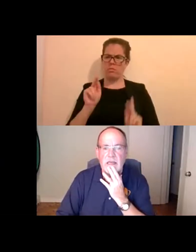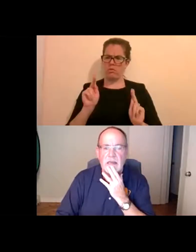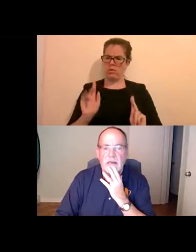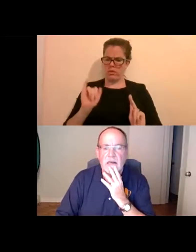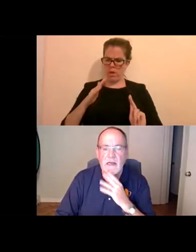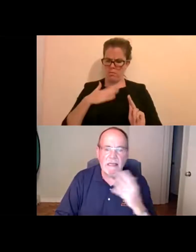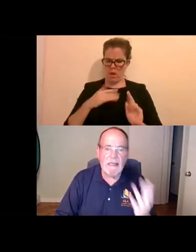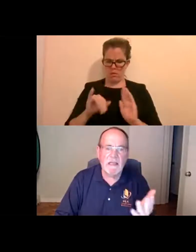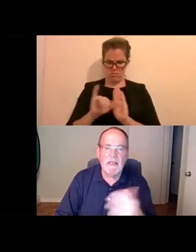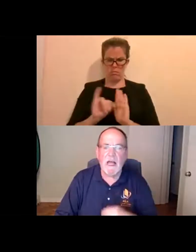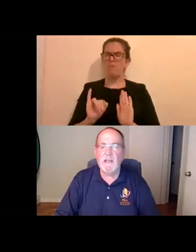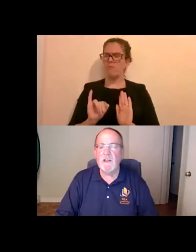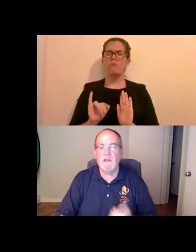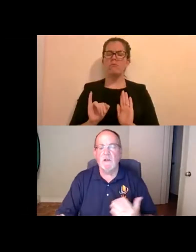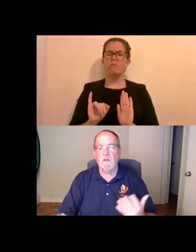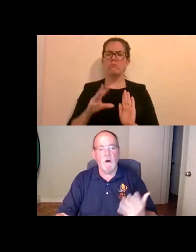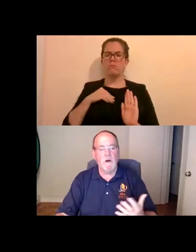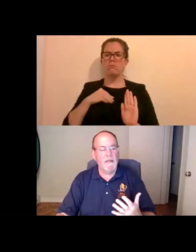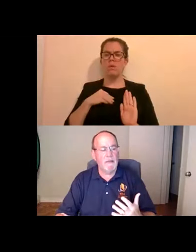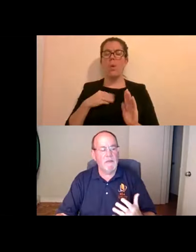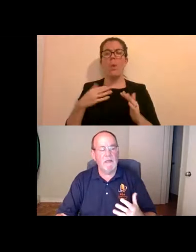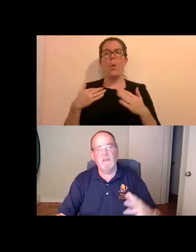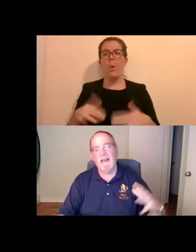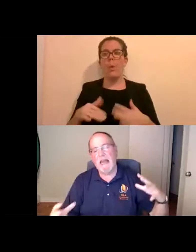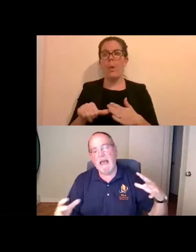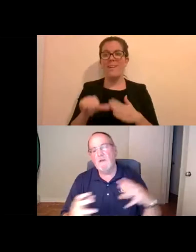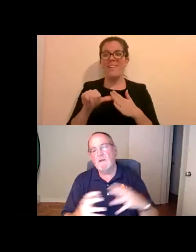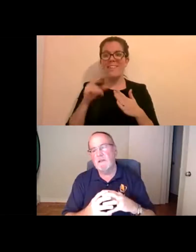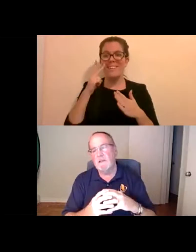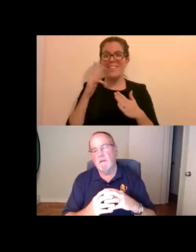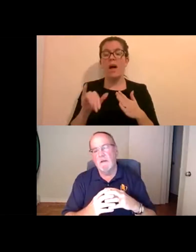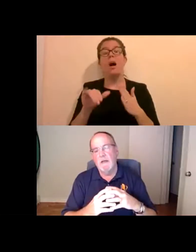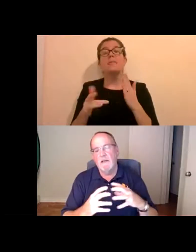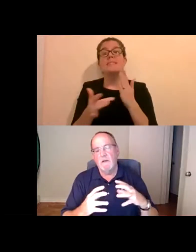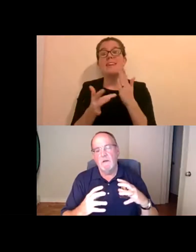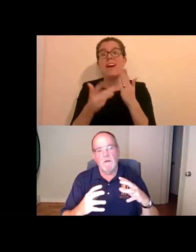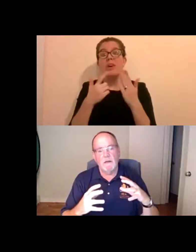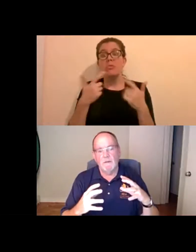see. Again, technology is a huge part of that because it allows us to